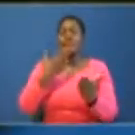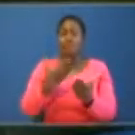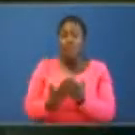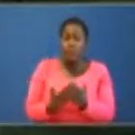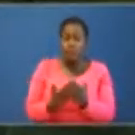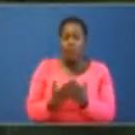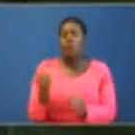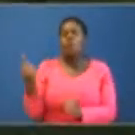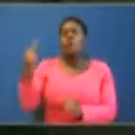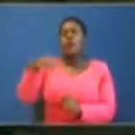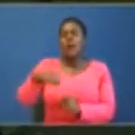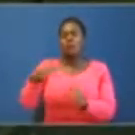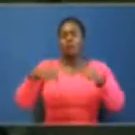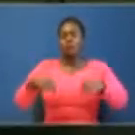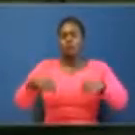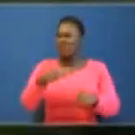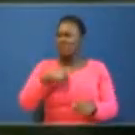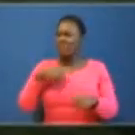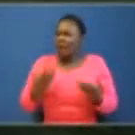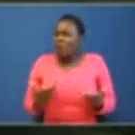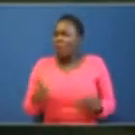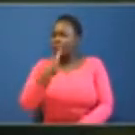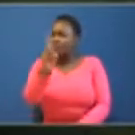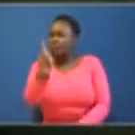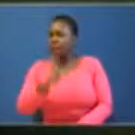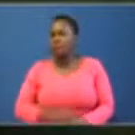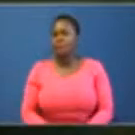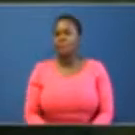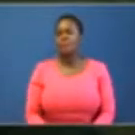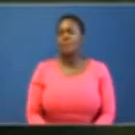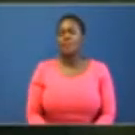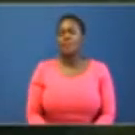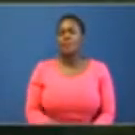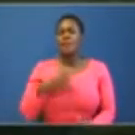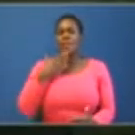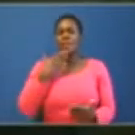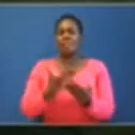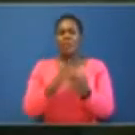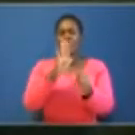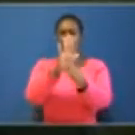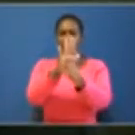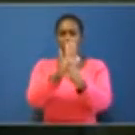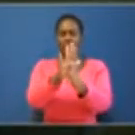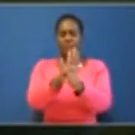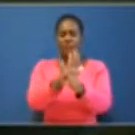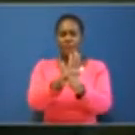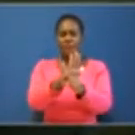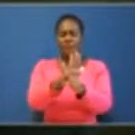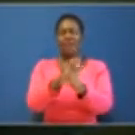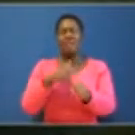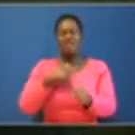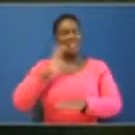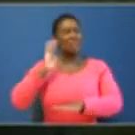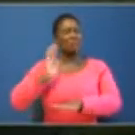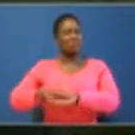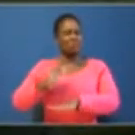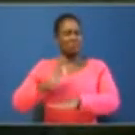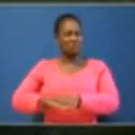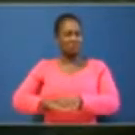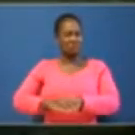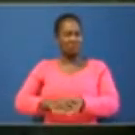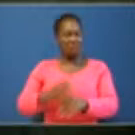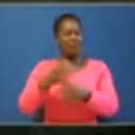thank you so much for coming today how are you feeling today um thanks so much for having me today i'm feeling good uh very